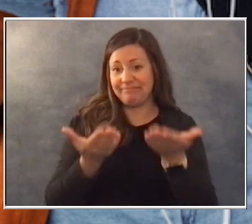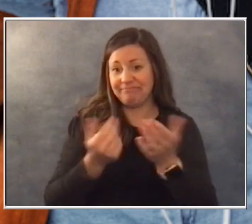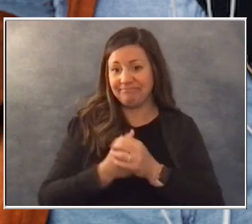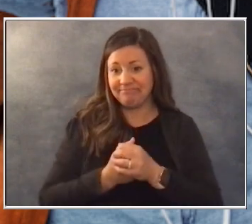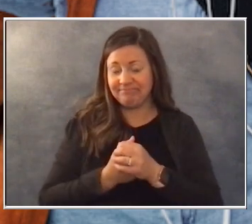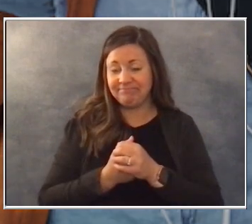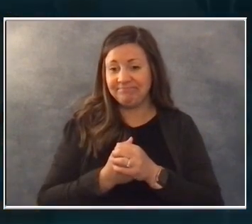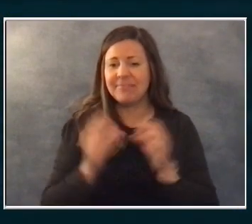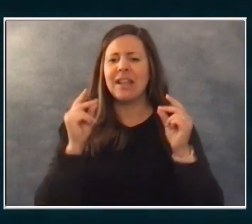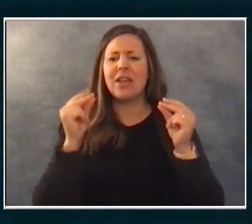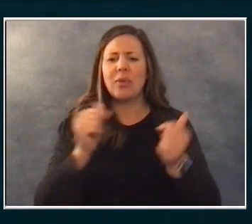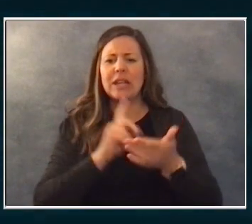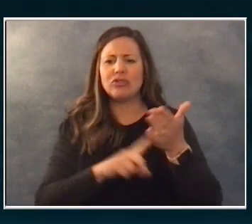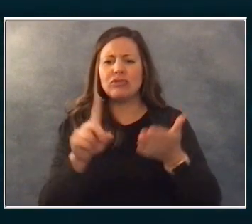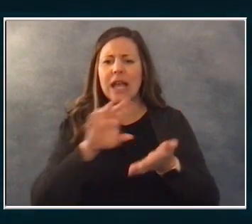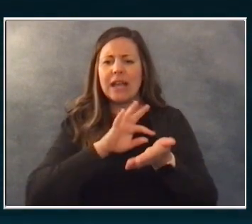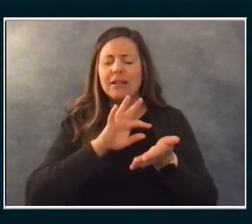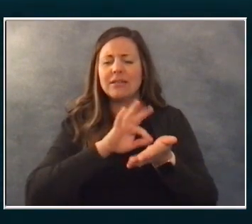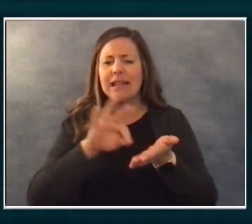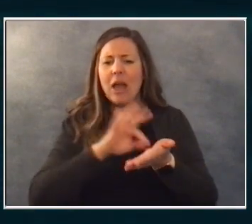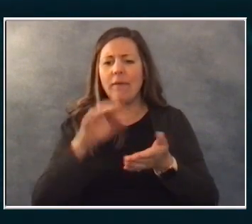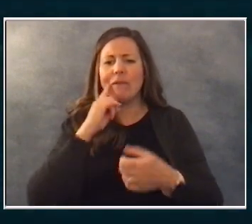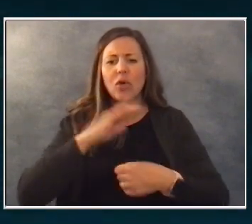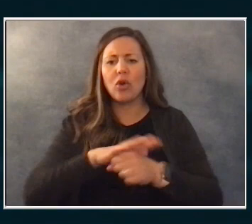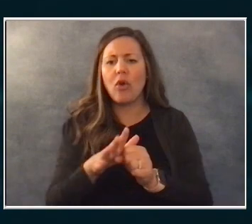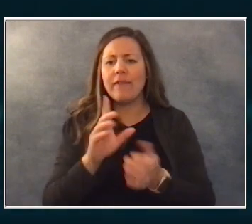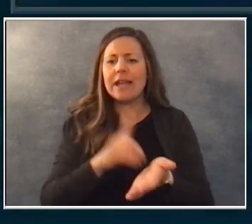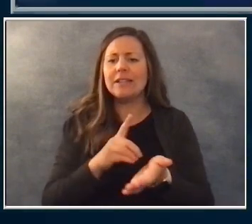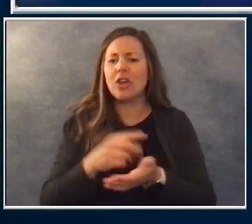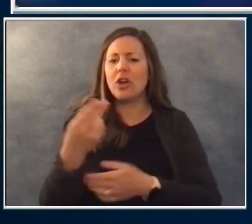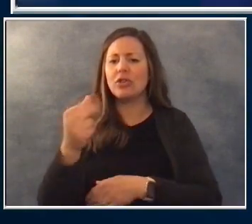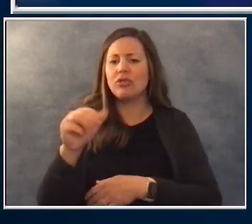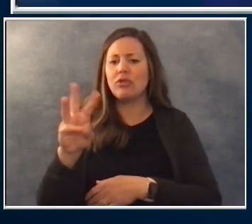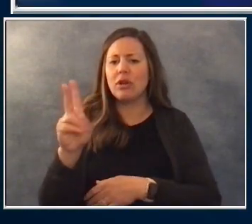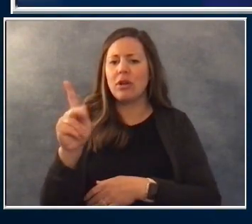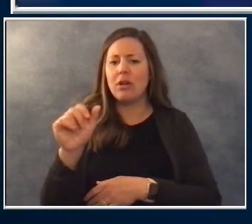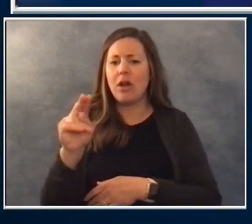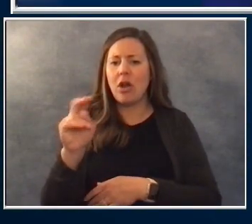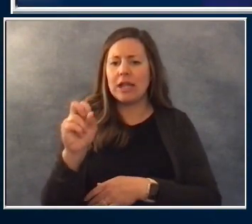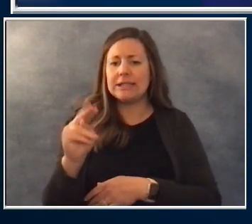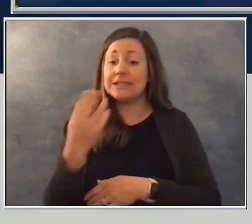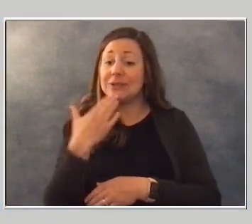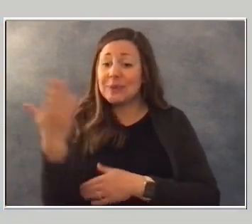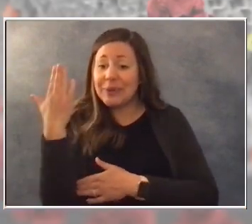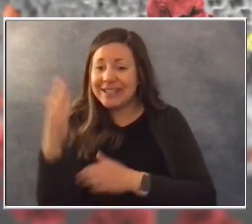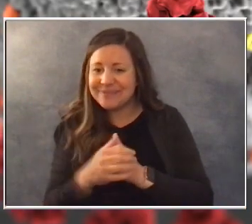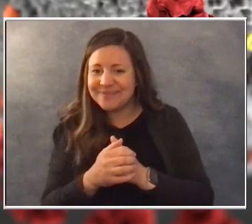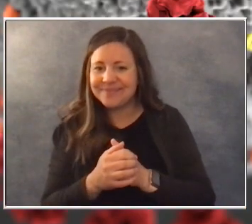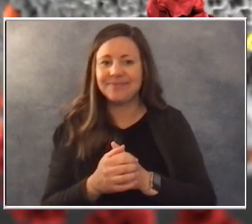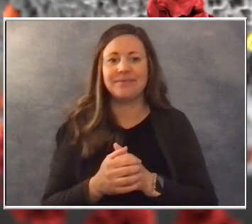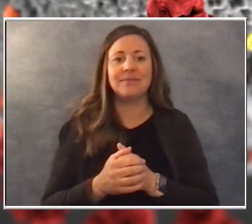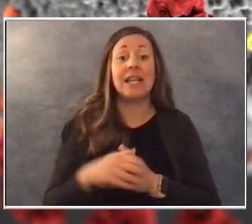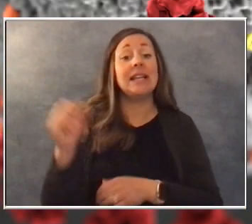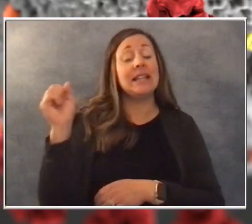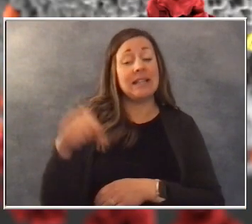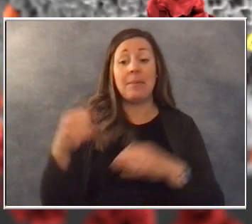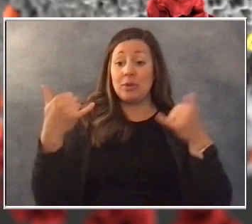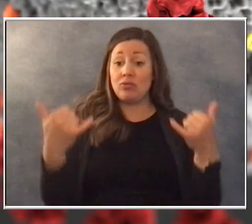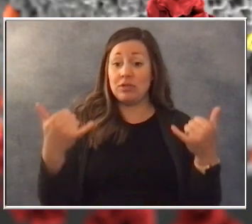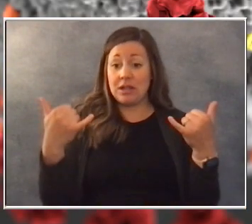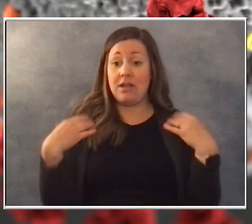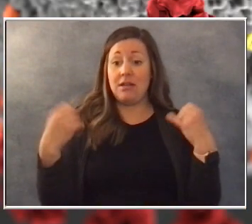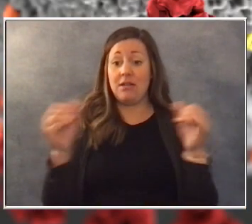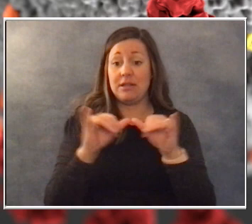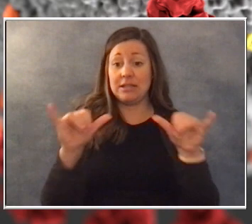quick check on our COVID count. Dr. Dana Hawkinson, good morning. Hi, how's it going? Good. Good, yeah. So today in the health system,